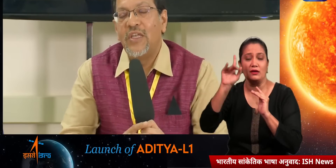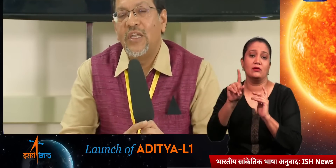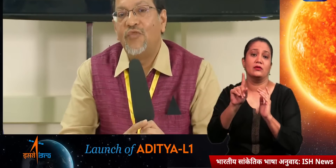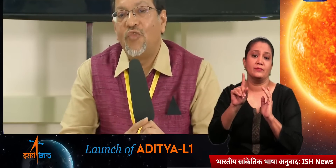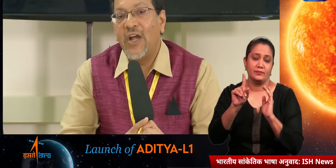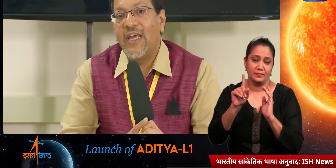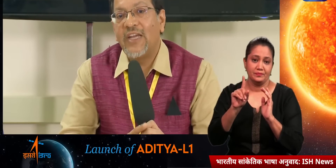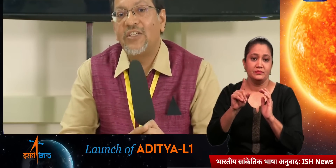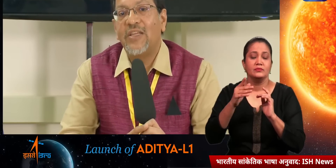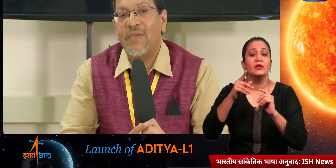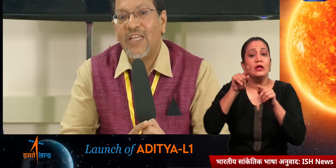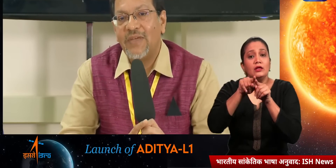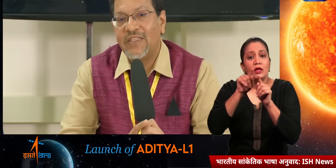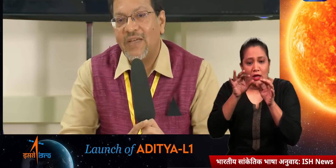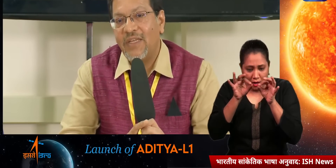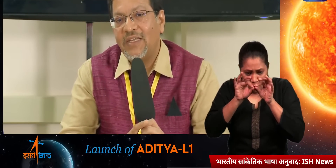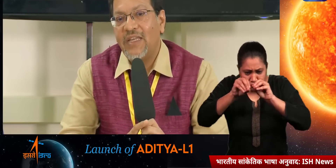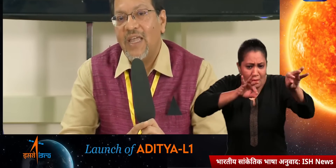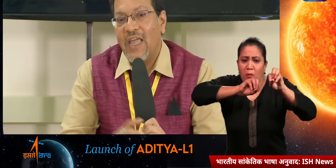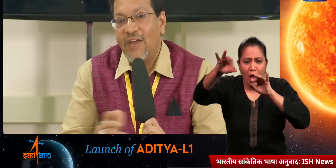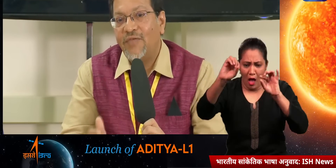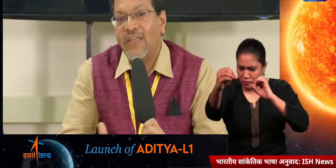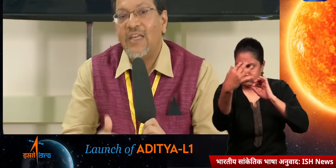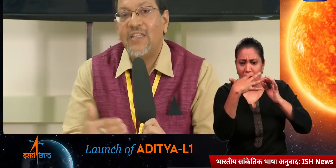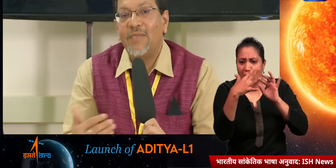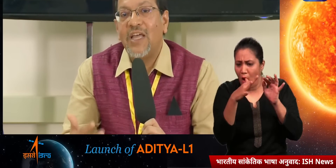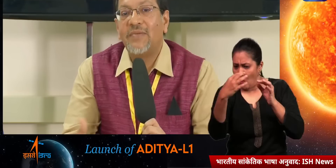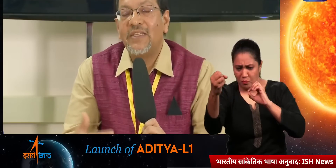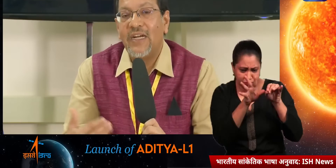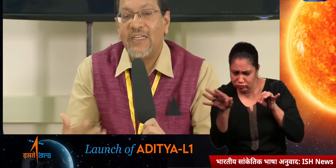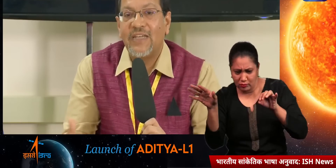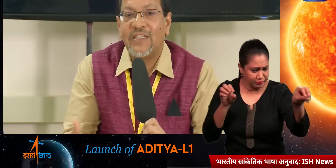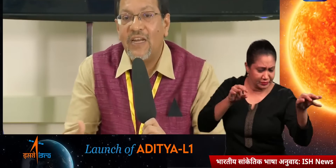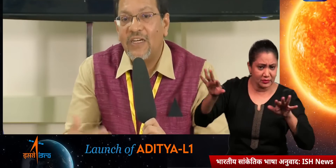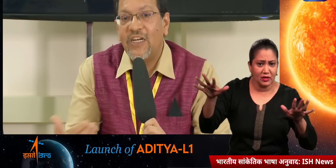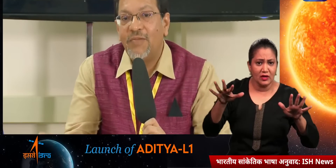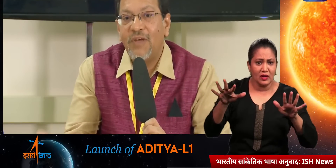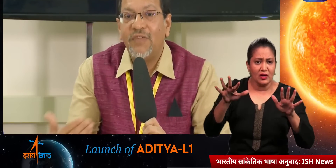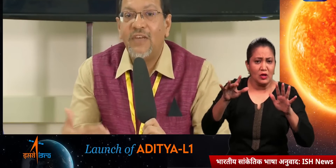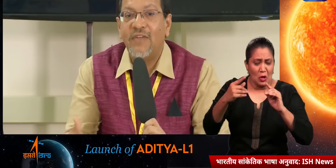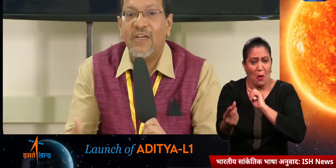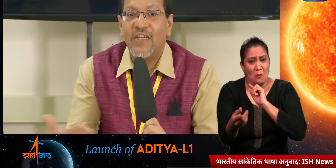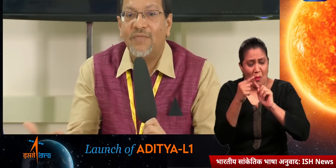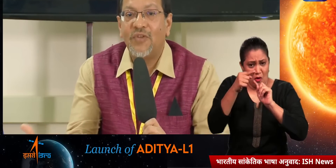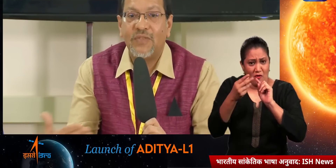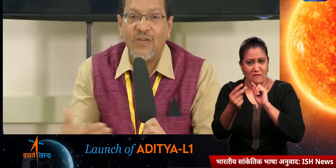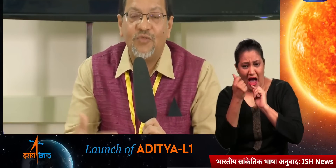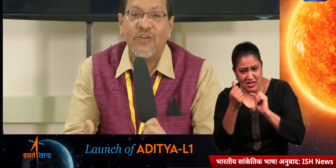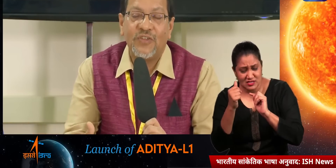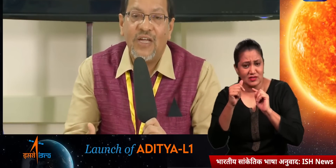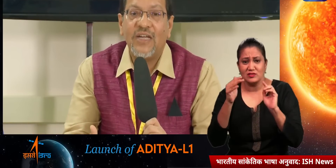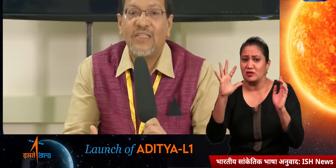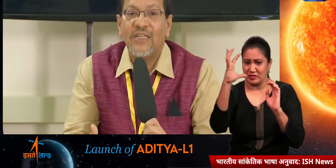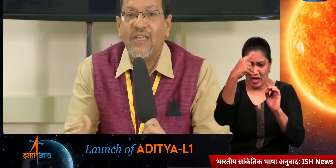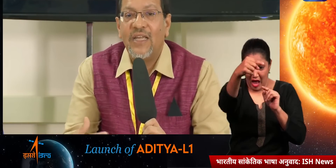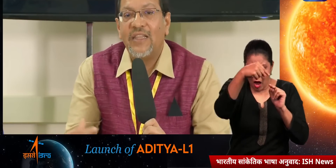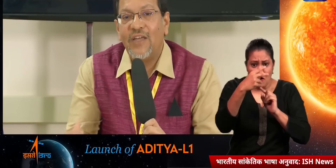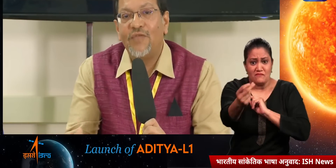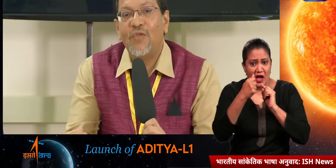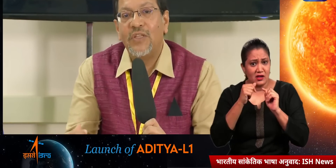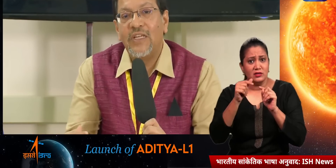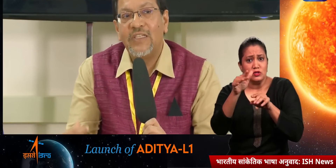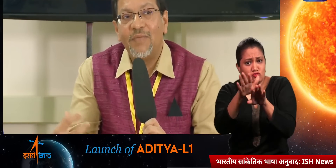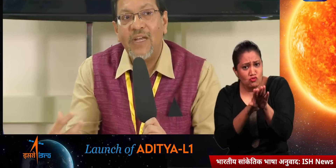know in what direction the plasma is coming and whether the plasma is getting accelerated in between when it comes from sun towards earth.